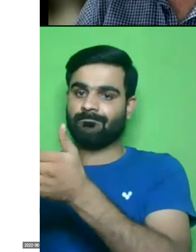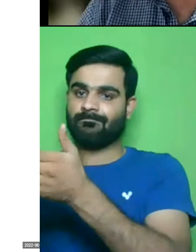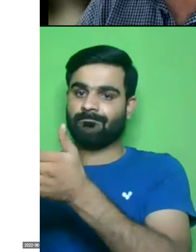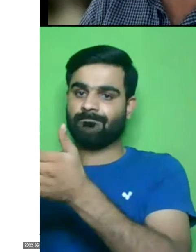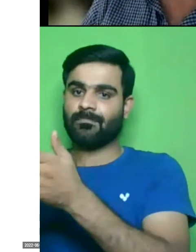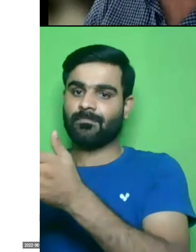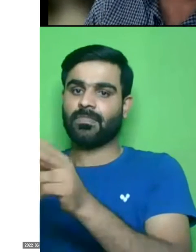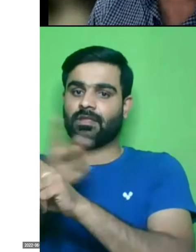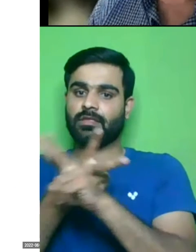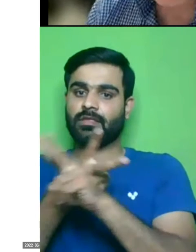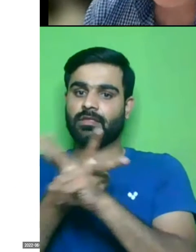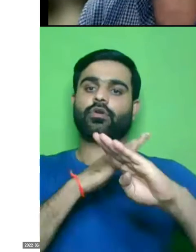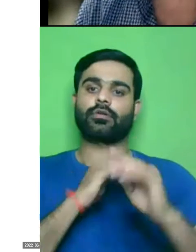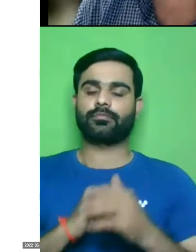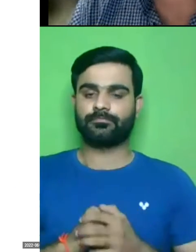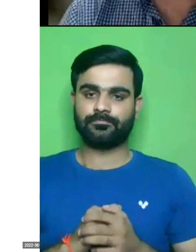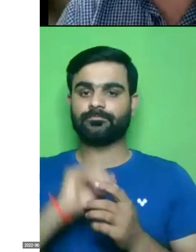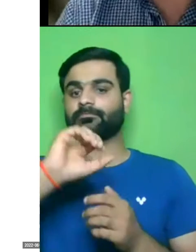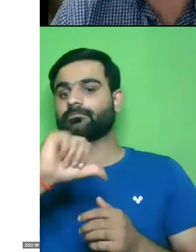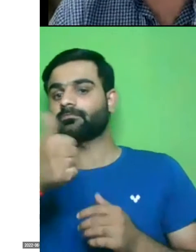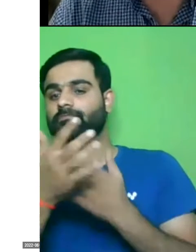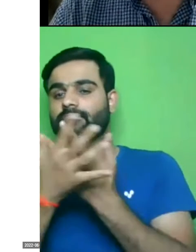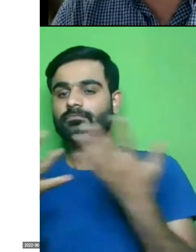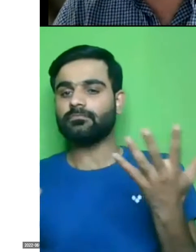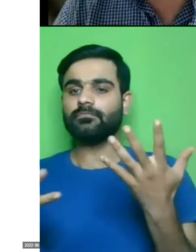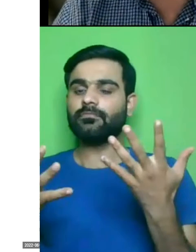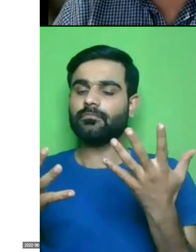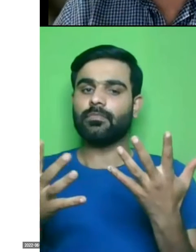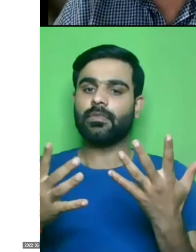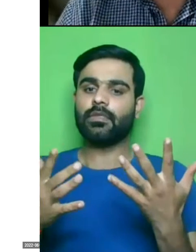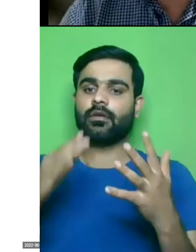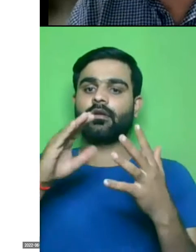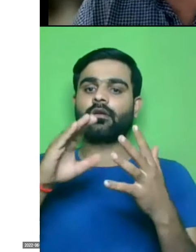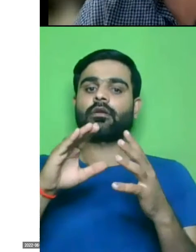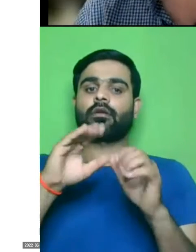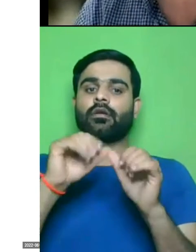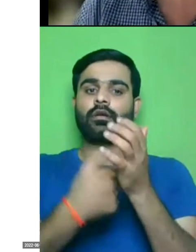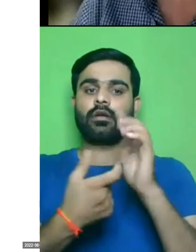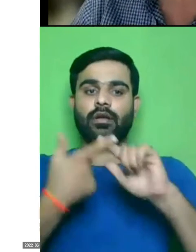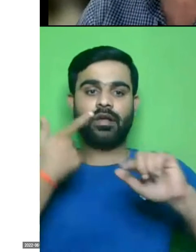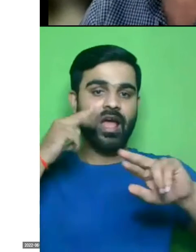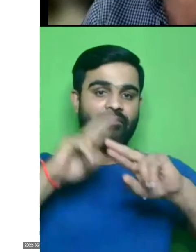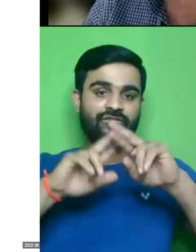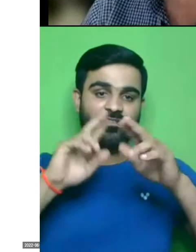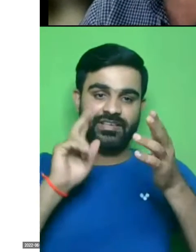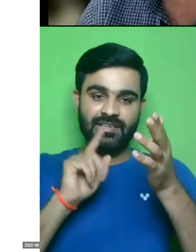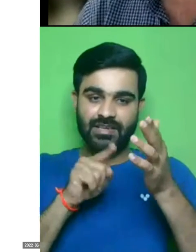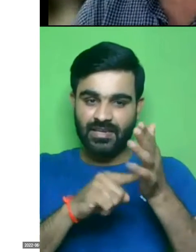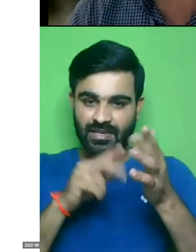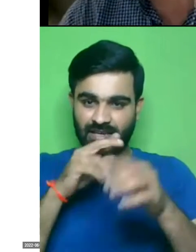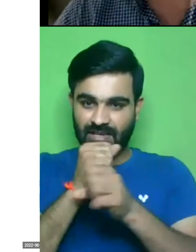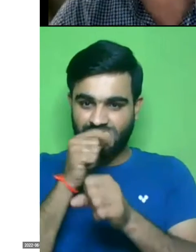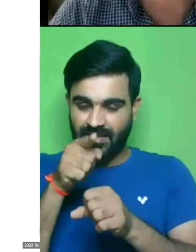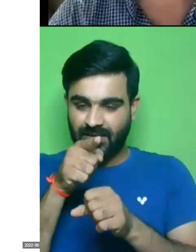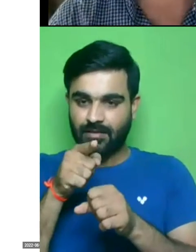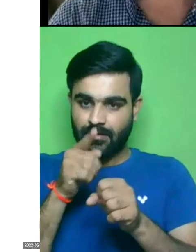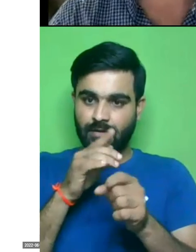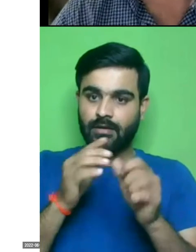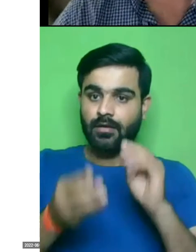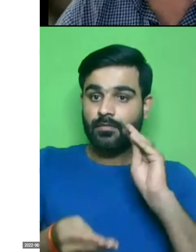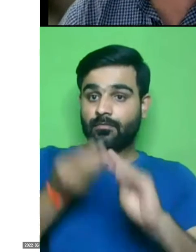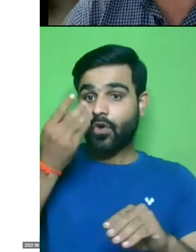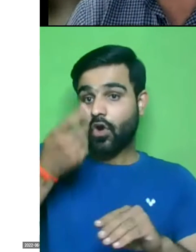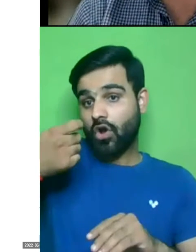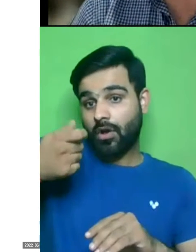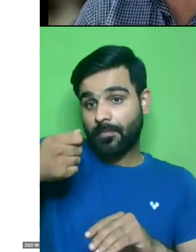protection. Another thing when crafting social protection benefits that's important is accounting for the extra costs of